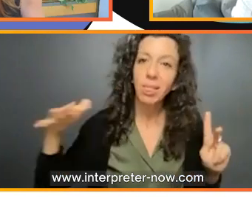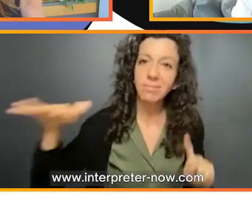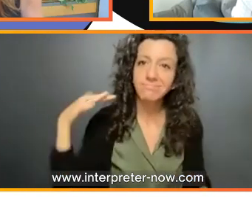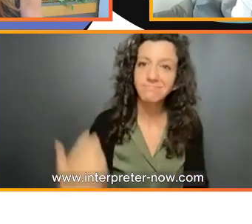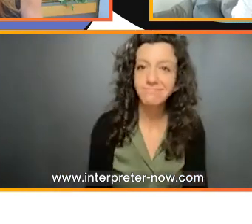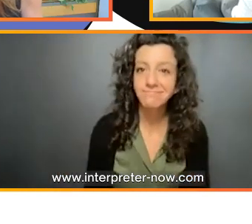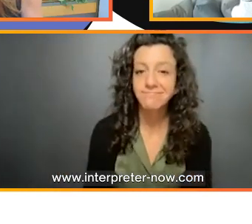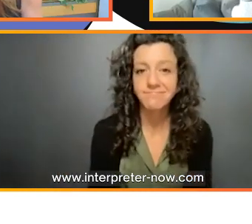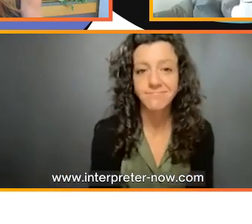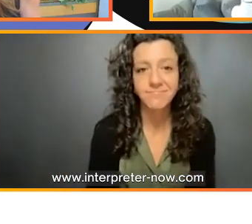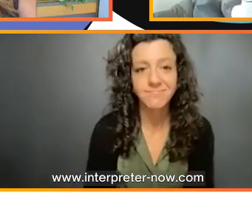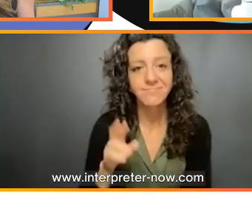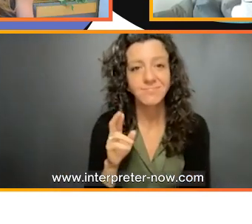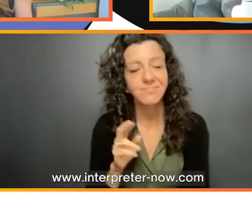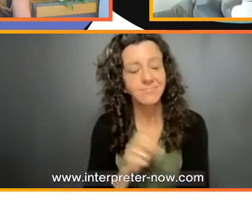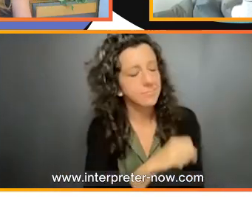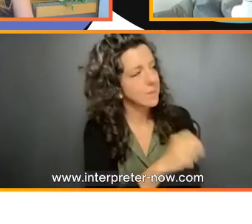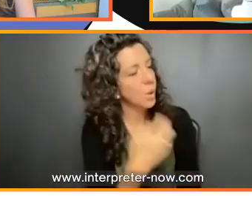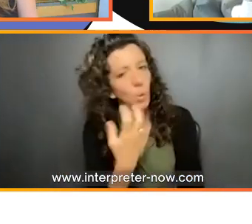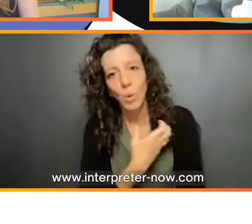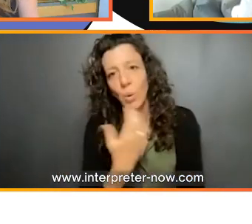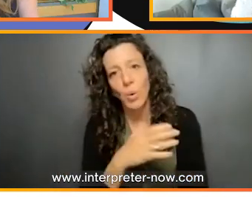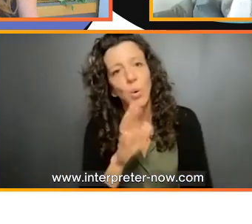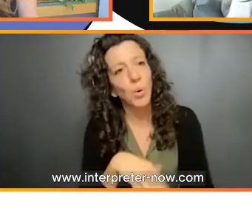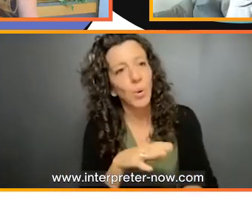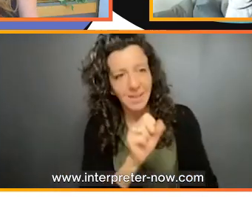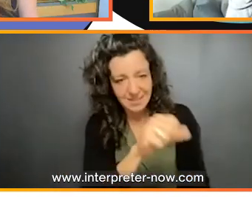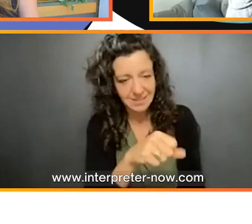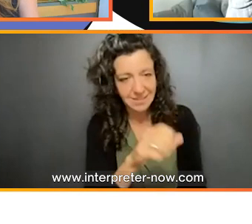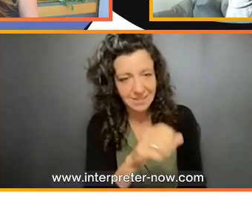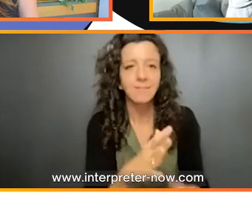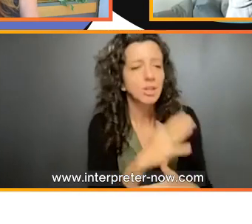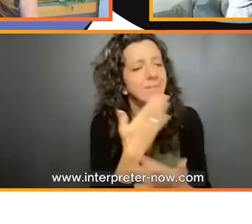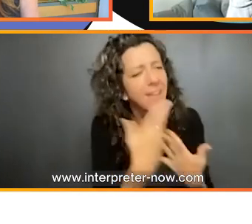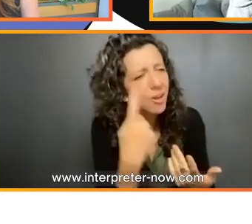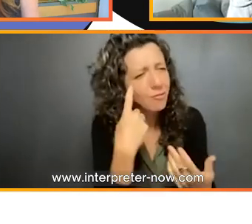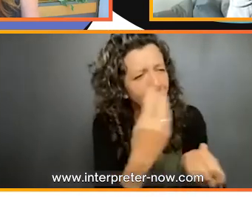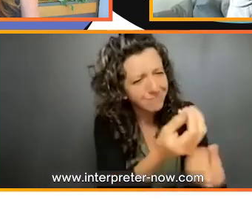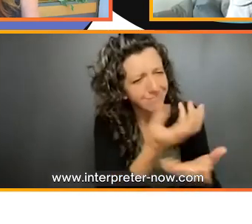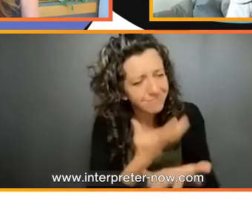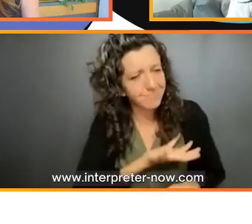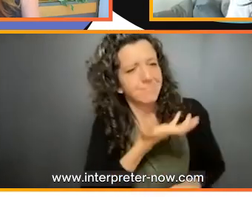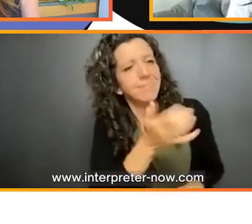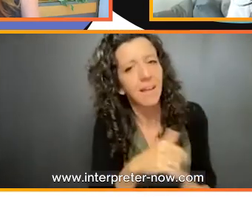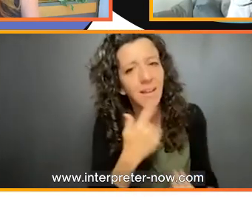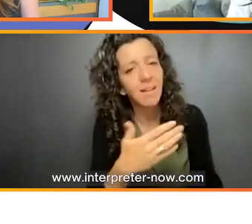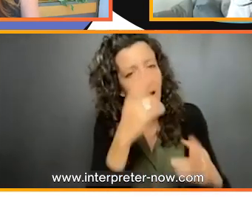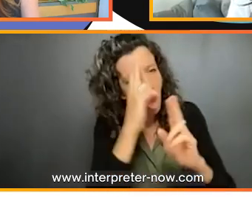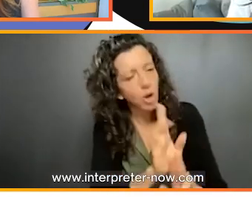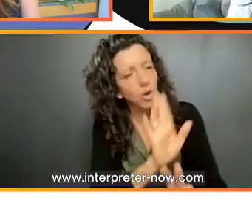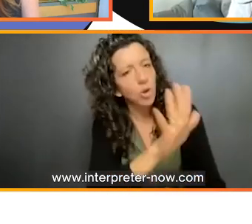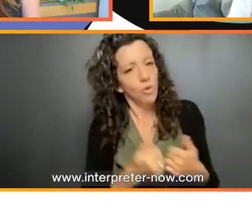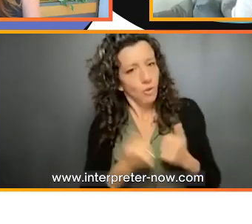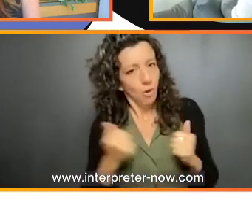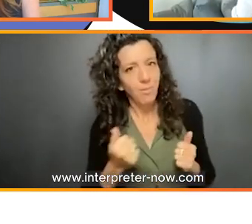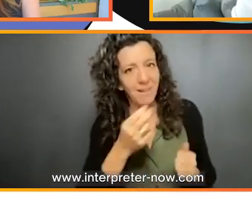people. Yeah. Yeah. Oh my heavens. Melinda. So first of all, thank you so much for sharing that. I just want to honor your vulnerability